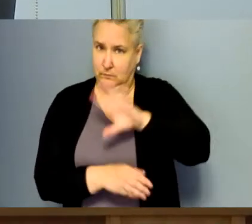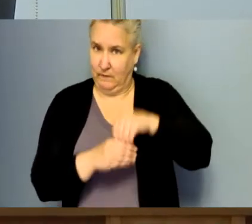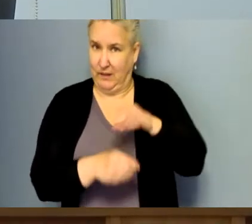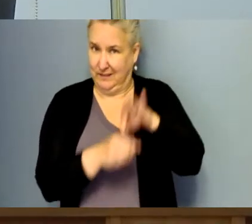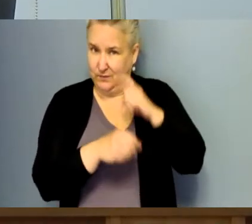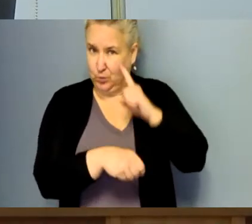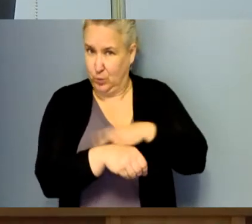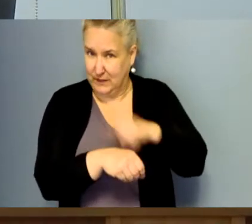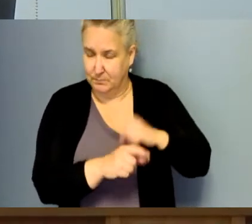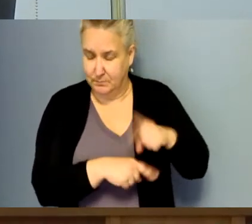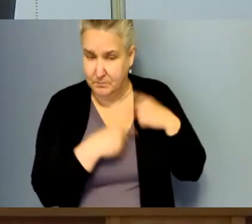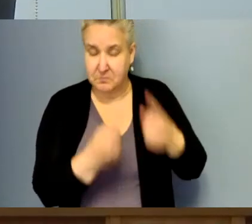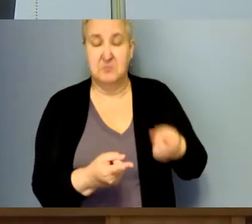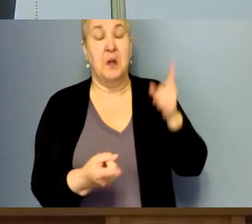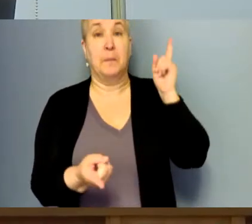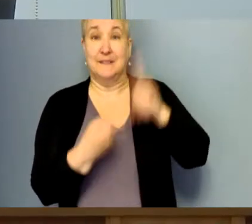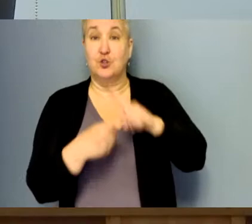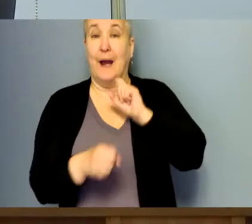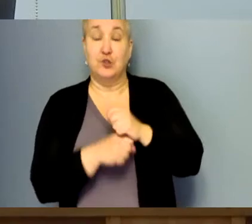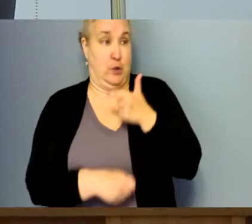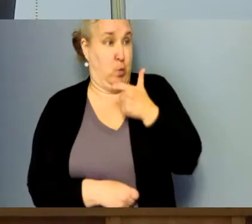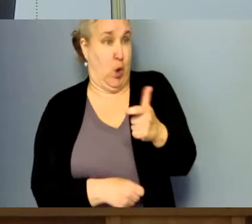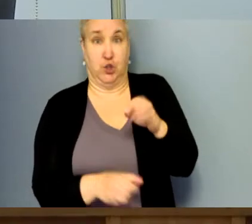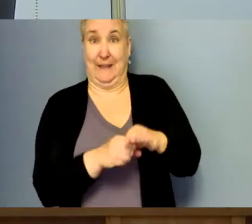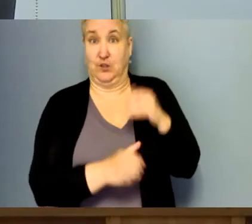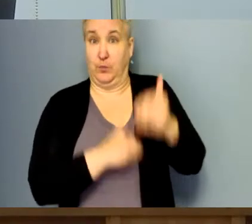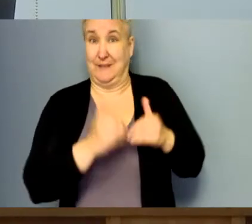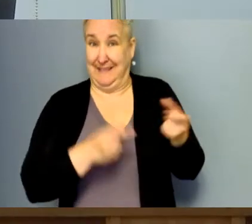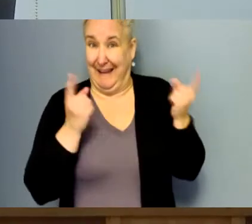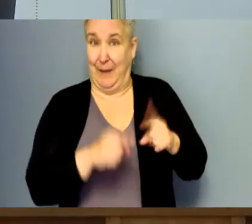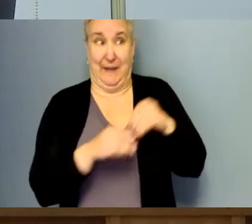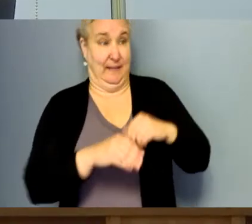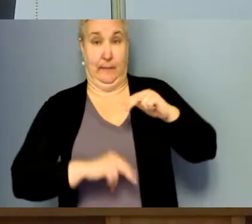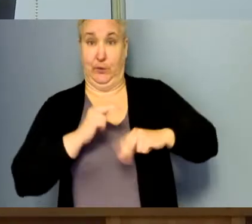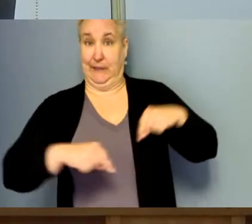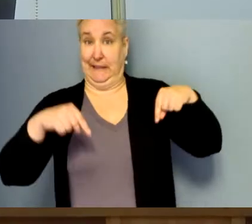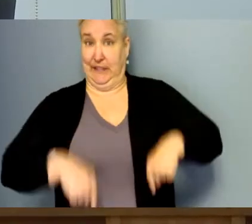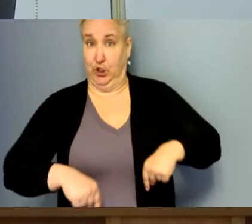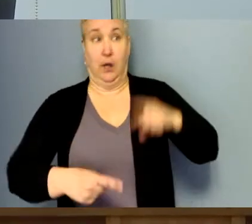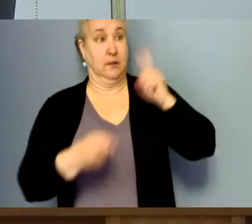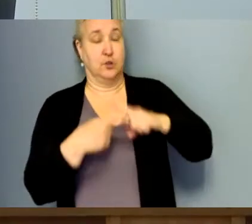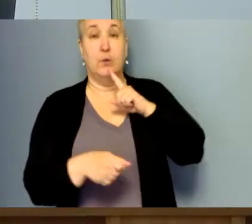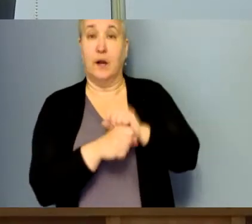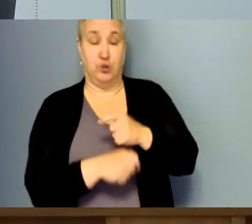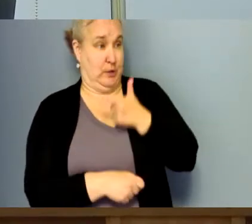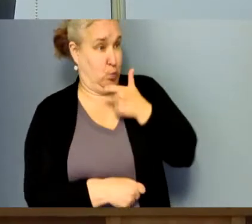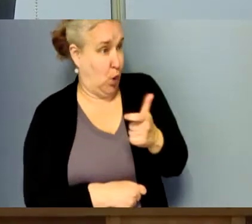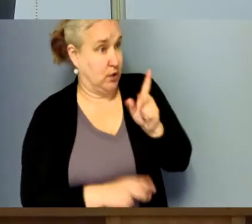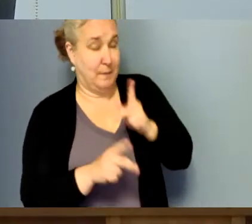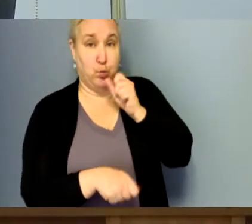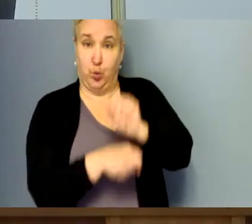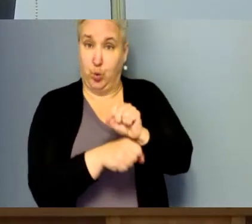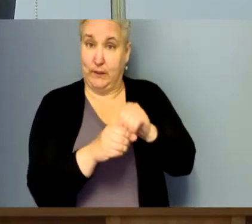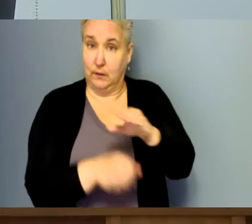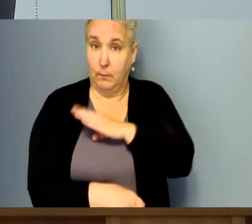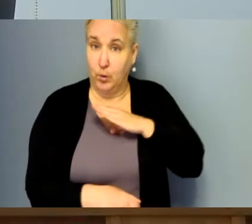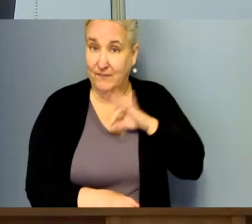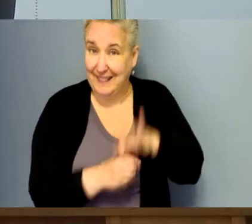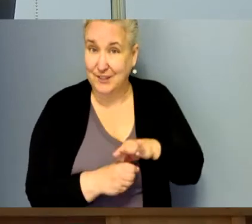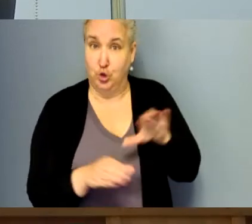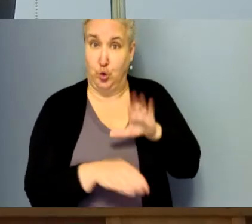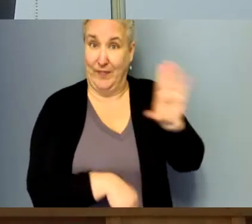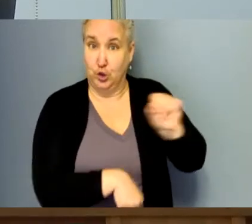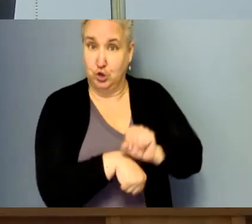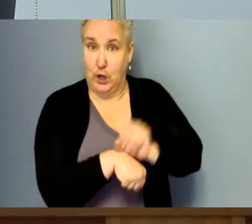for a long time. But until you actually watch the election process happen in this building, until you actually watch the people who work in the Board of Elections do their